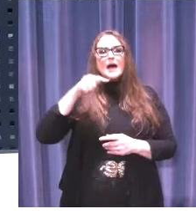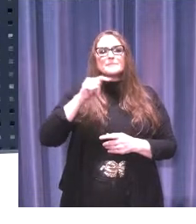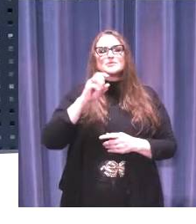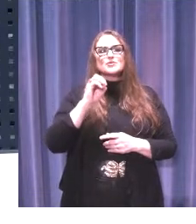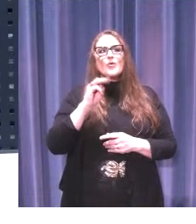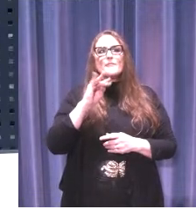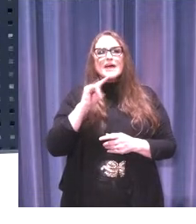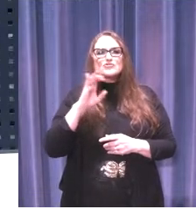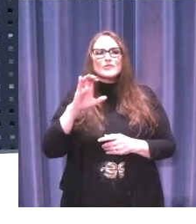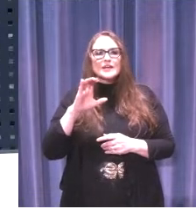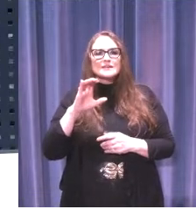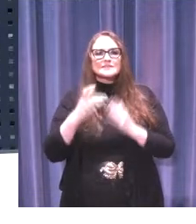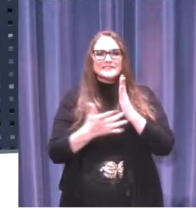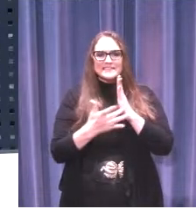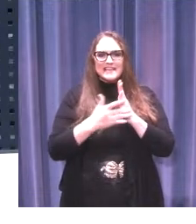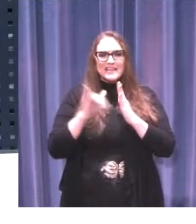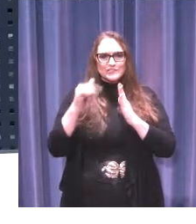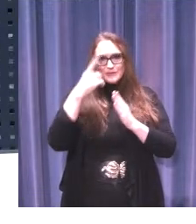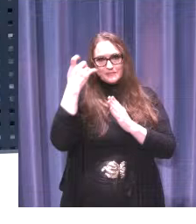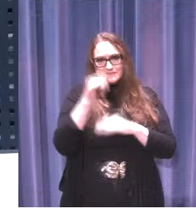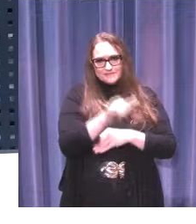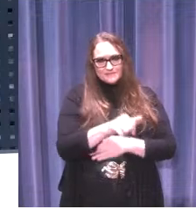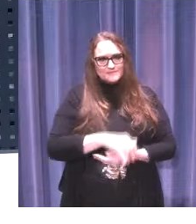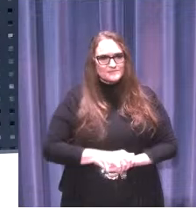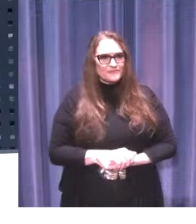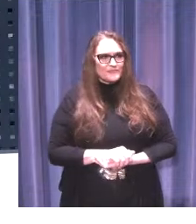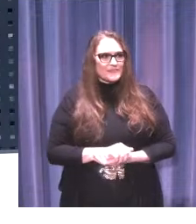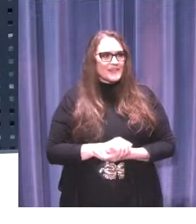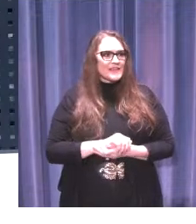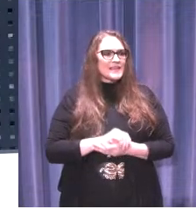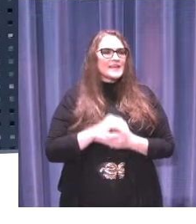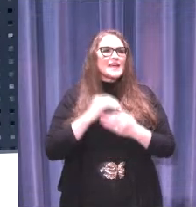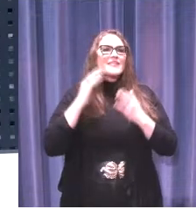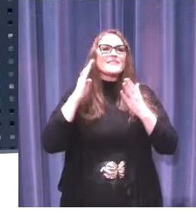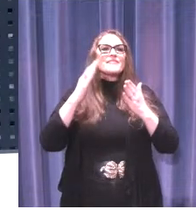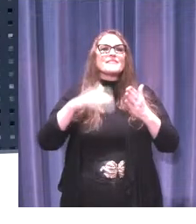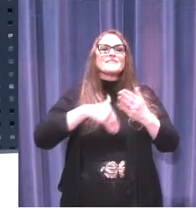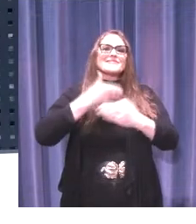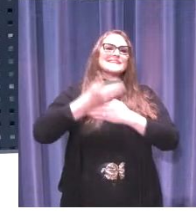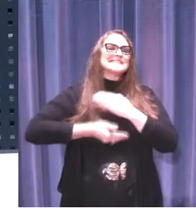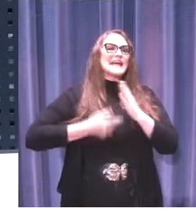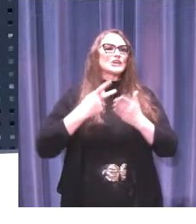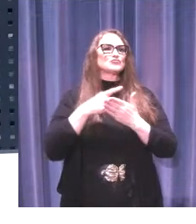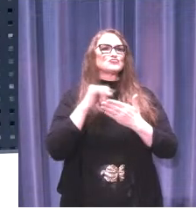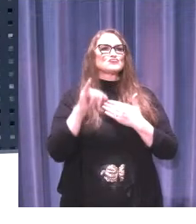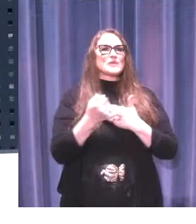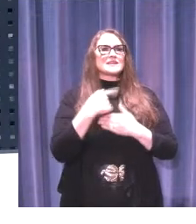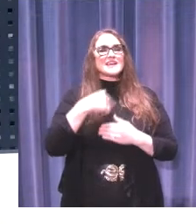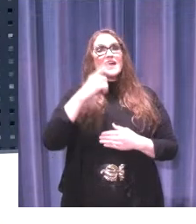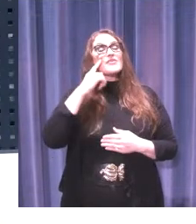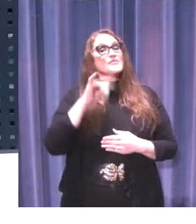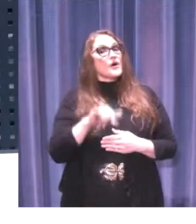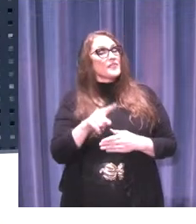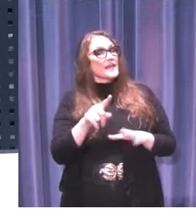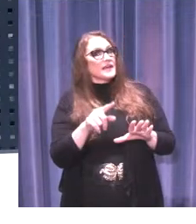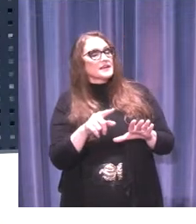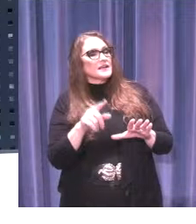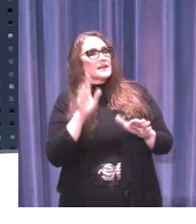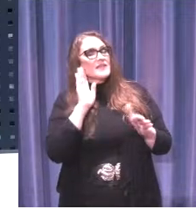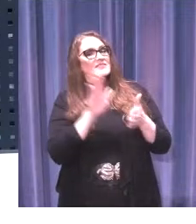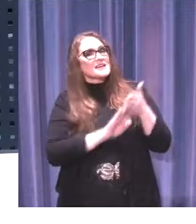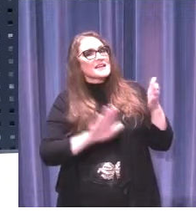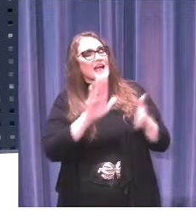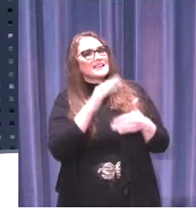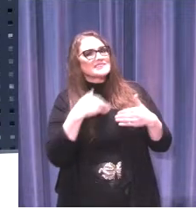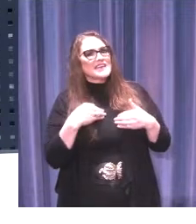as a consequence. My next project, I thought that the college had